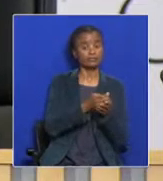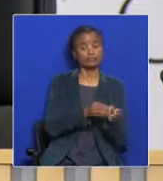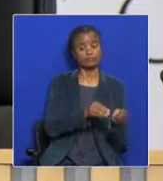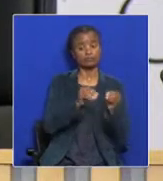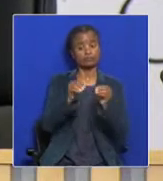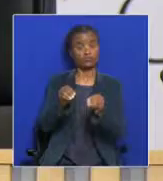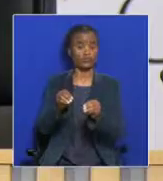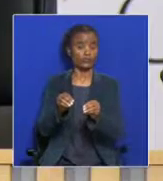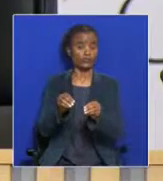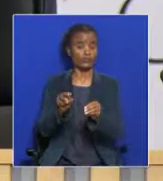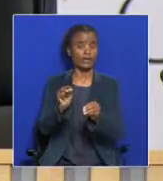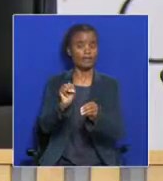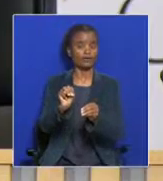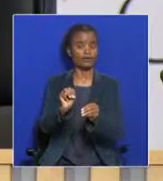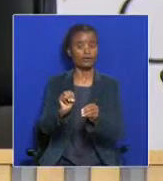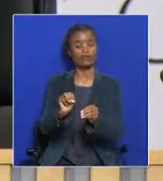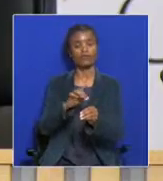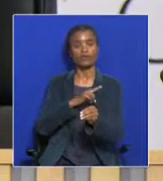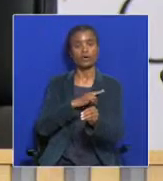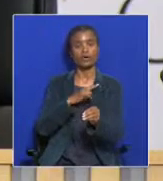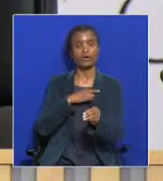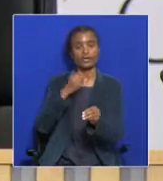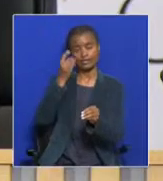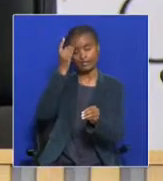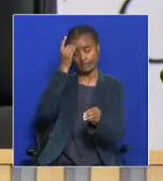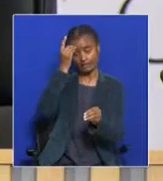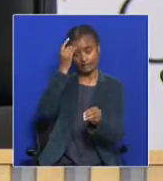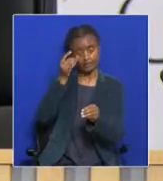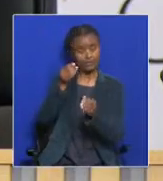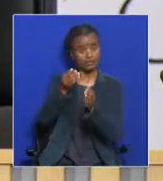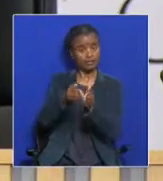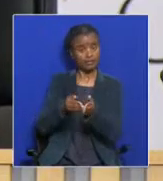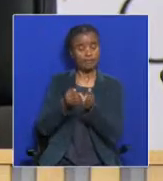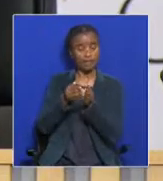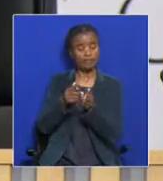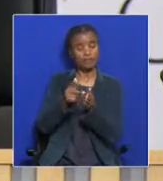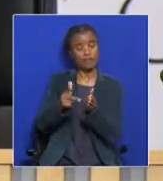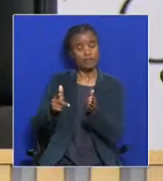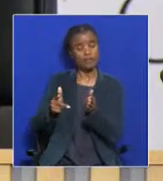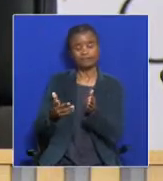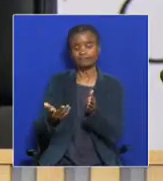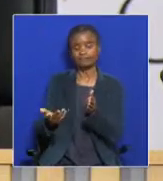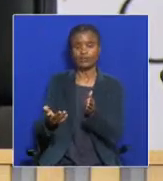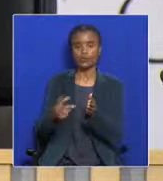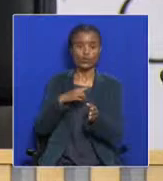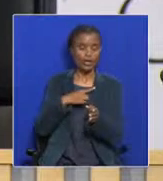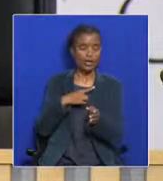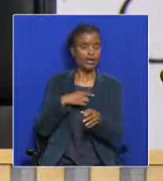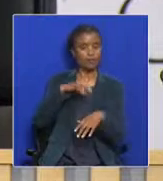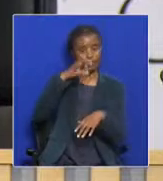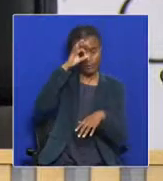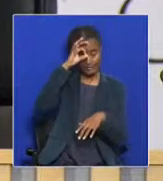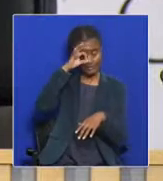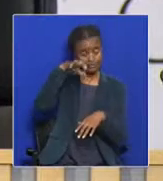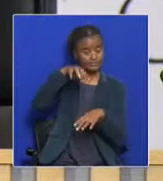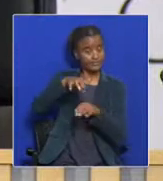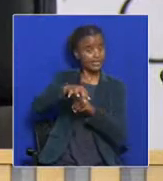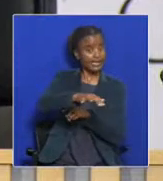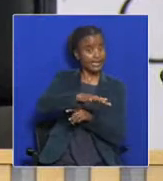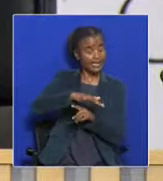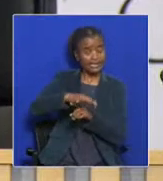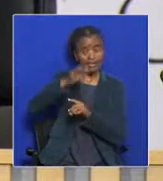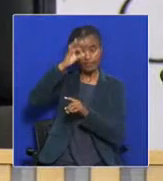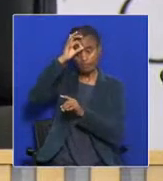fall under Durban Harbour policing area. Police jurisdictions are police jurisdictions. Your precinct of where your station